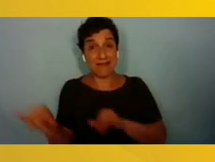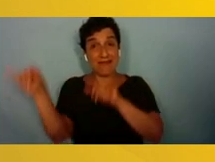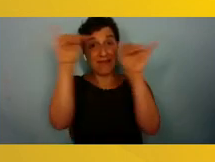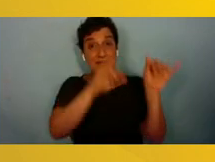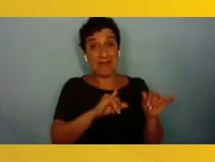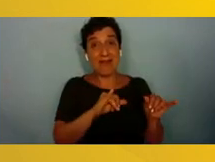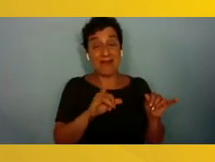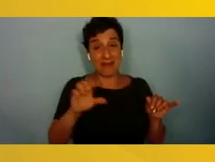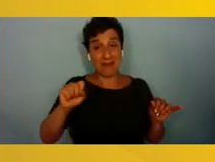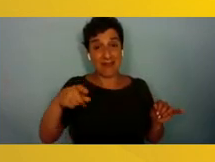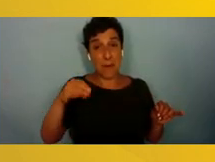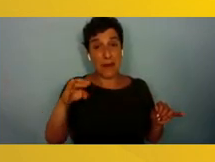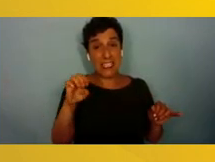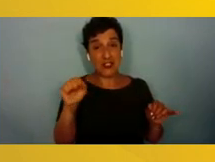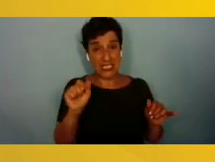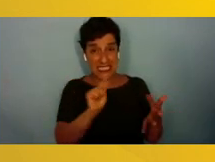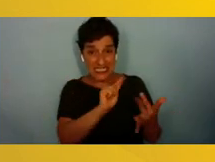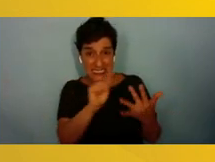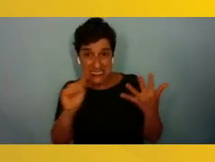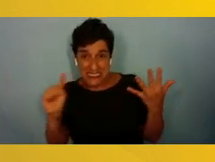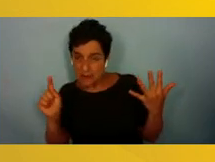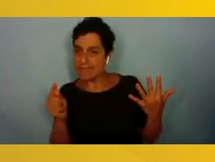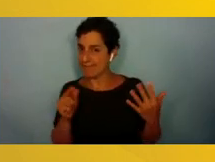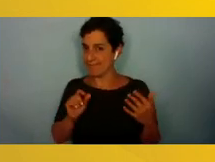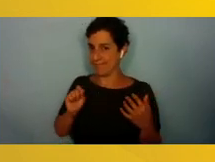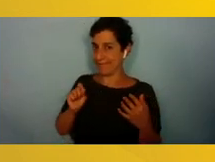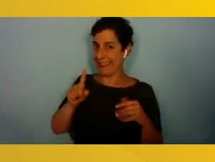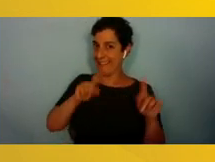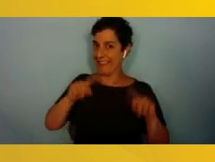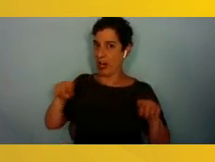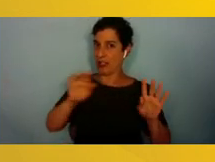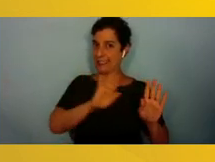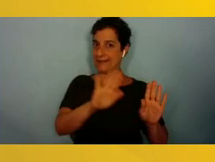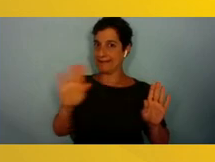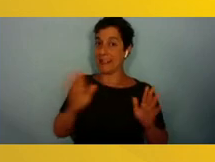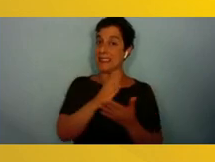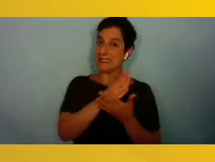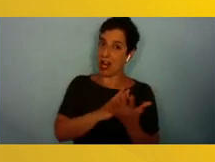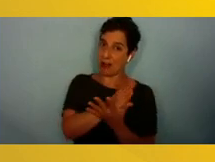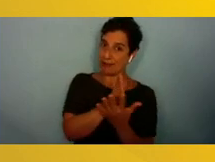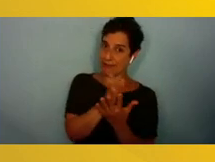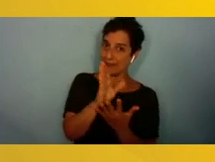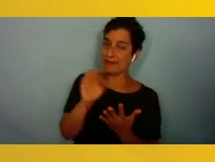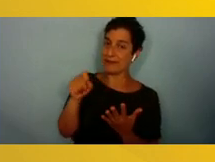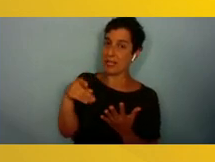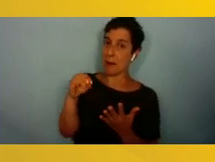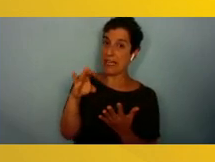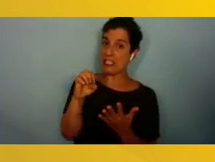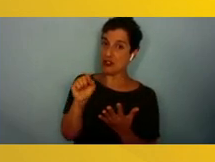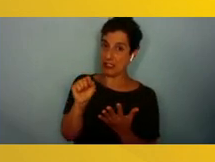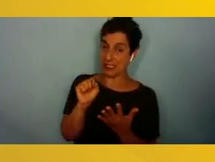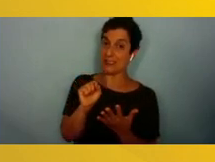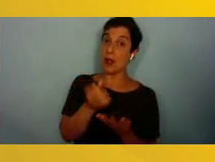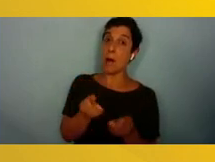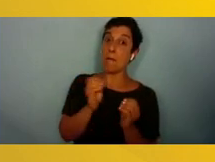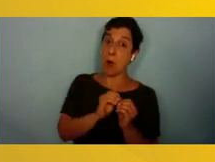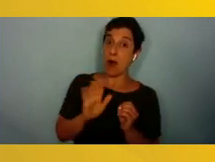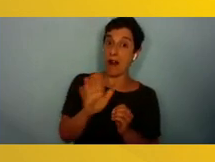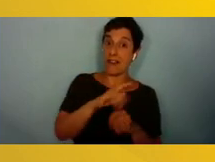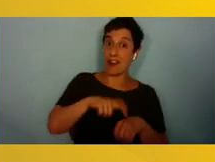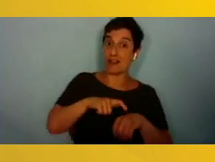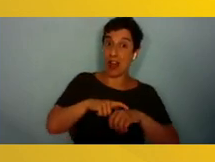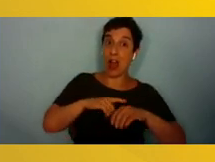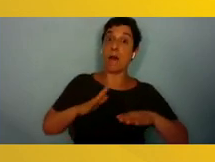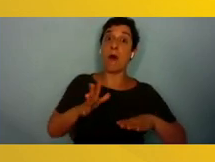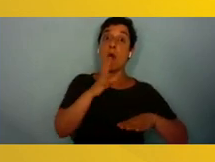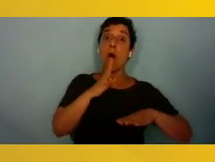And it varies. Some species are spend more of their time at the surface of the water based